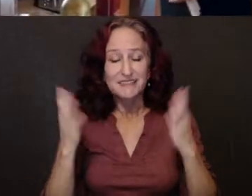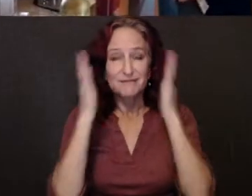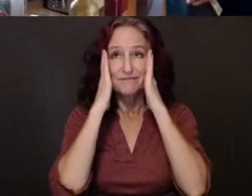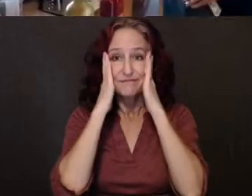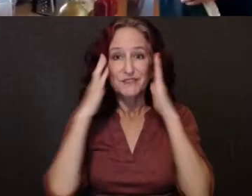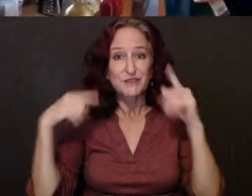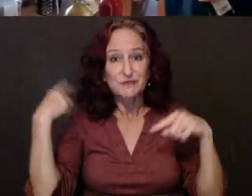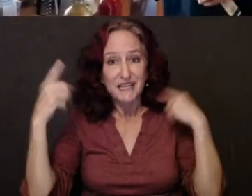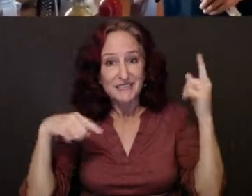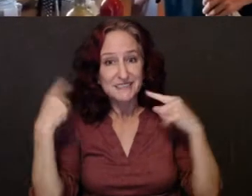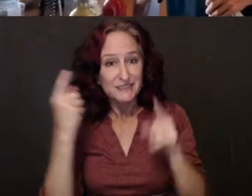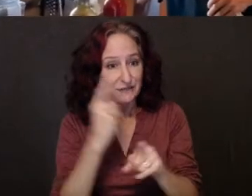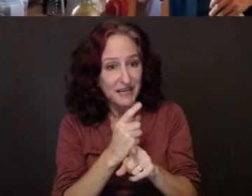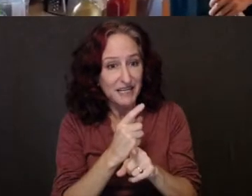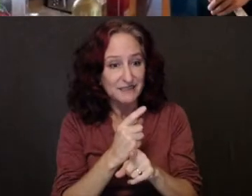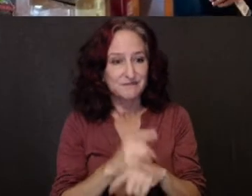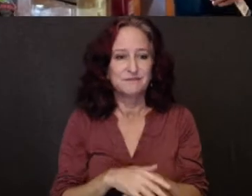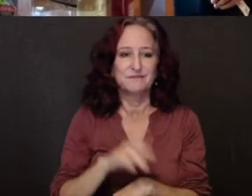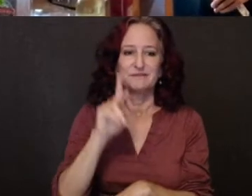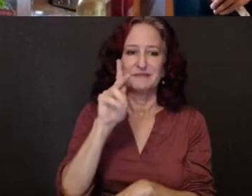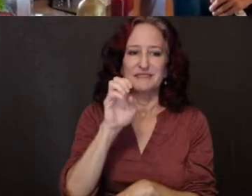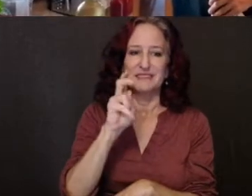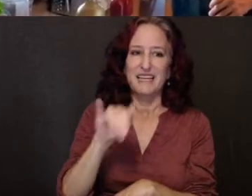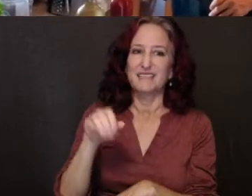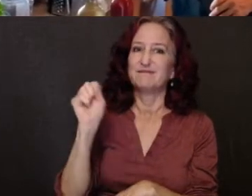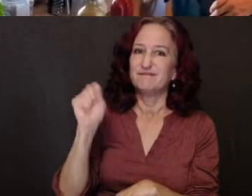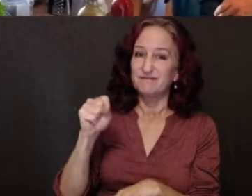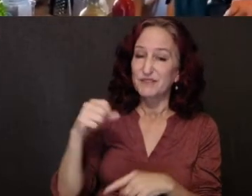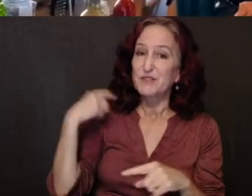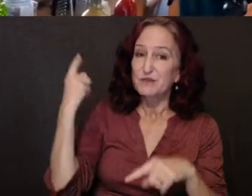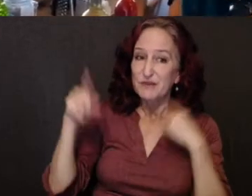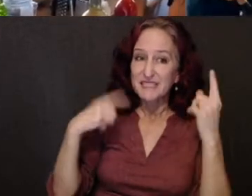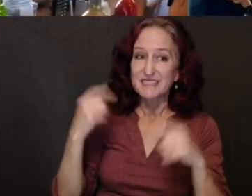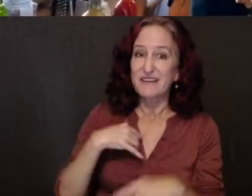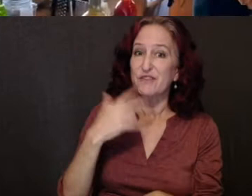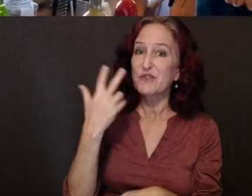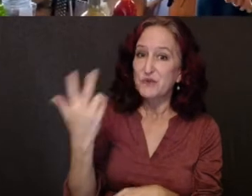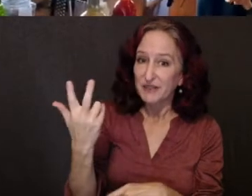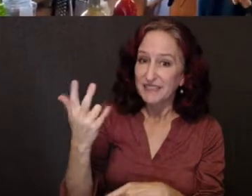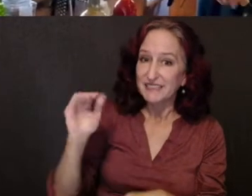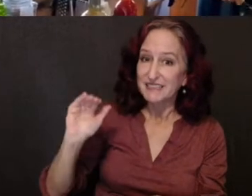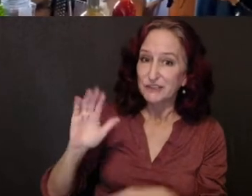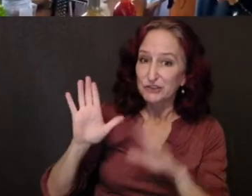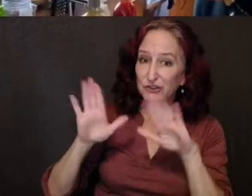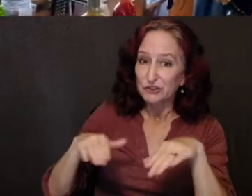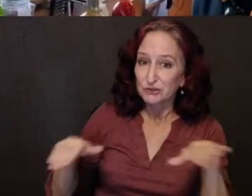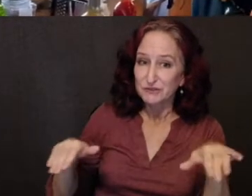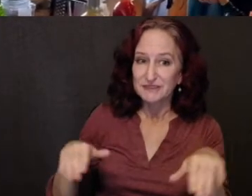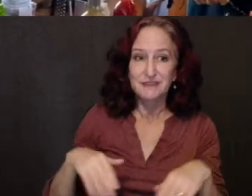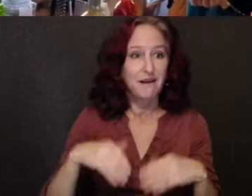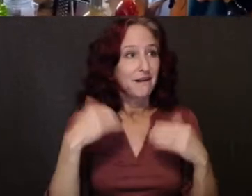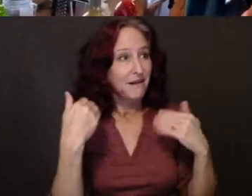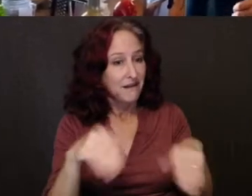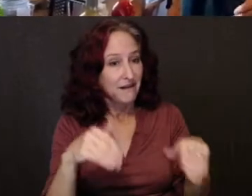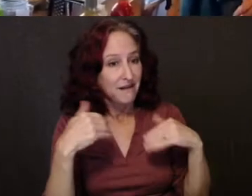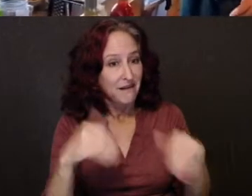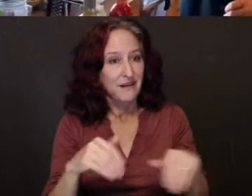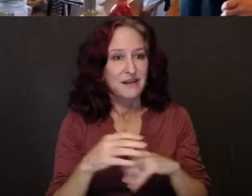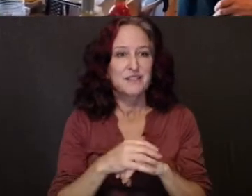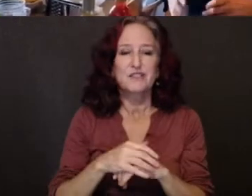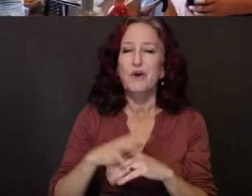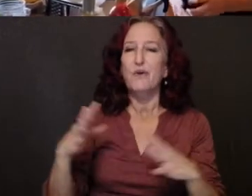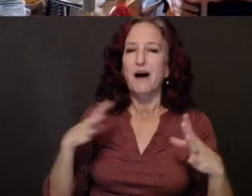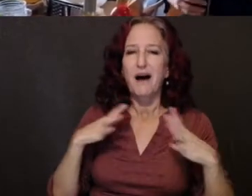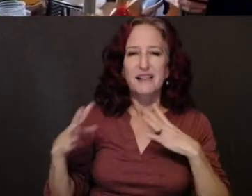So thanks for being with us today. I cannot believe it's the holiday time coming up. How crazy is this for